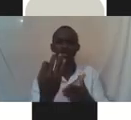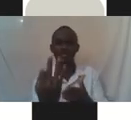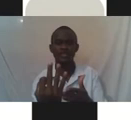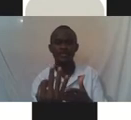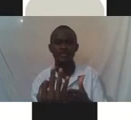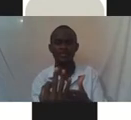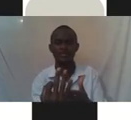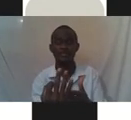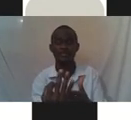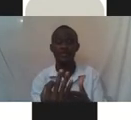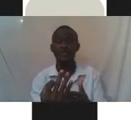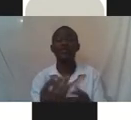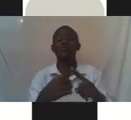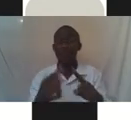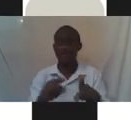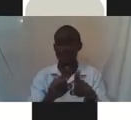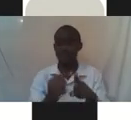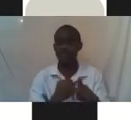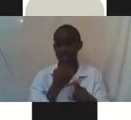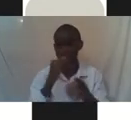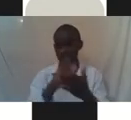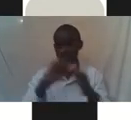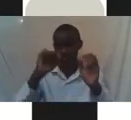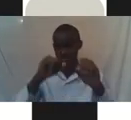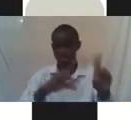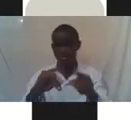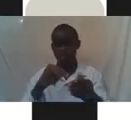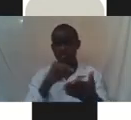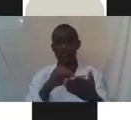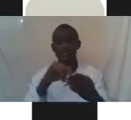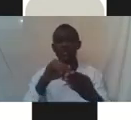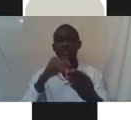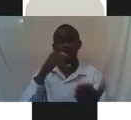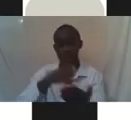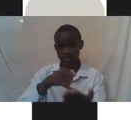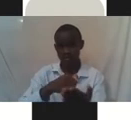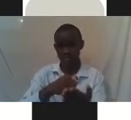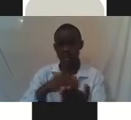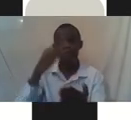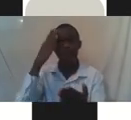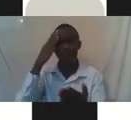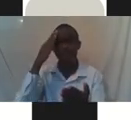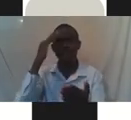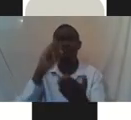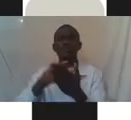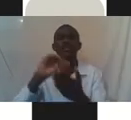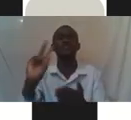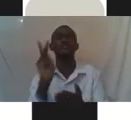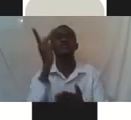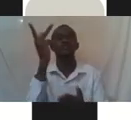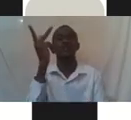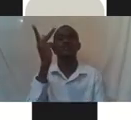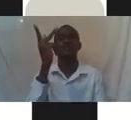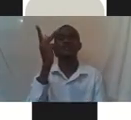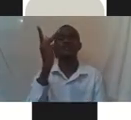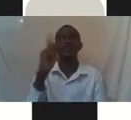But as I've pointed out, we must do this in the context of recognizing that Kenya